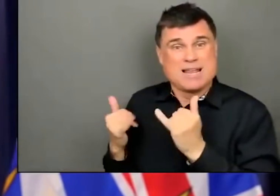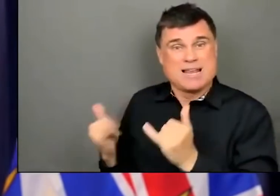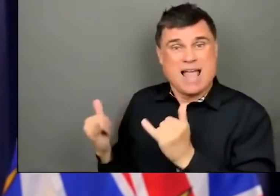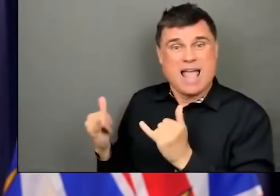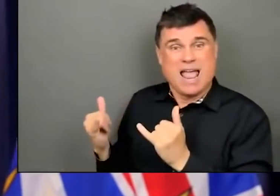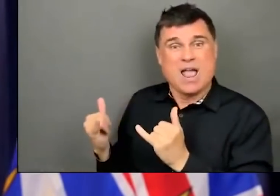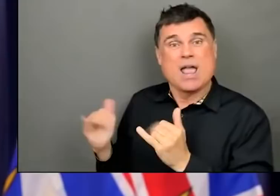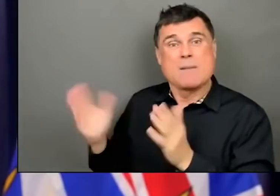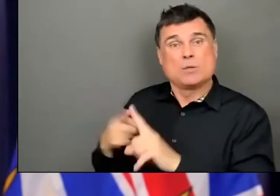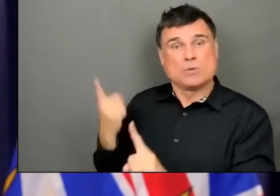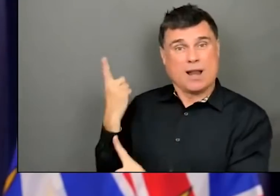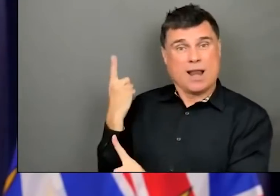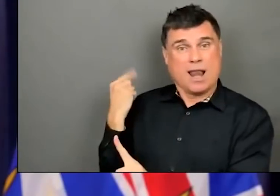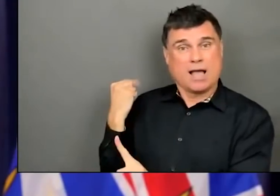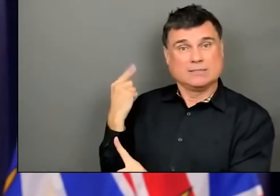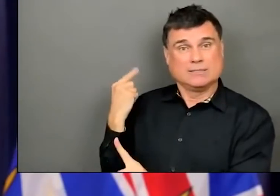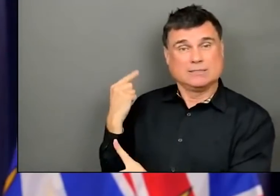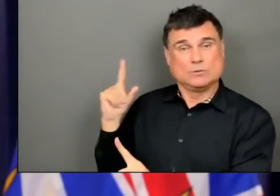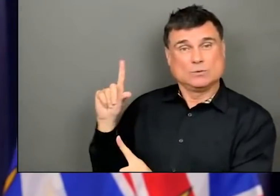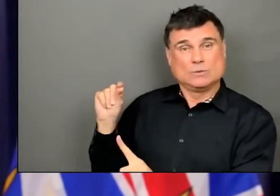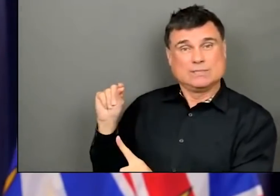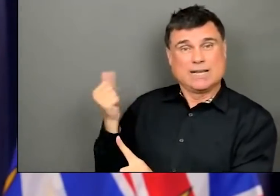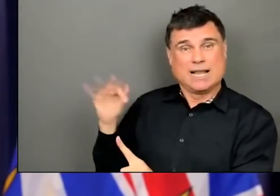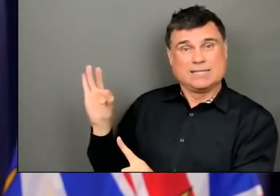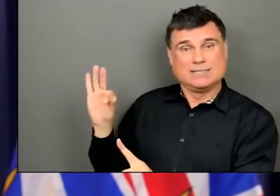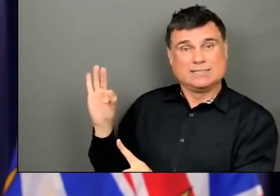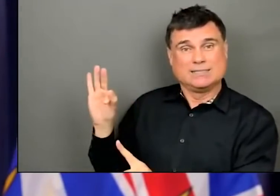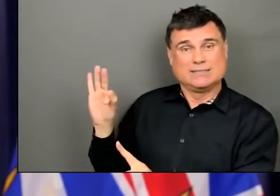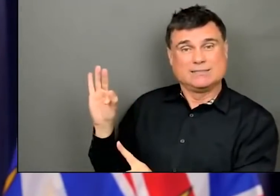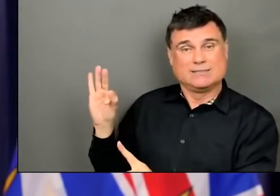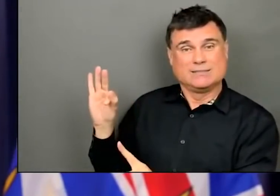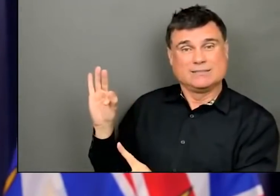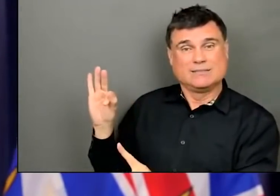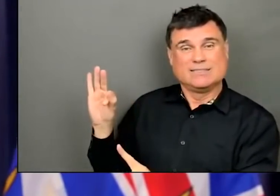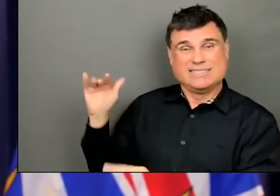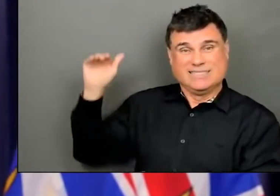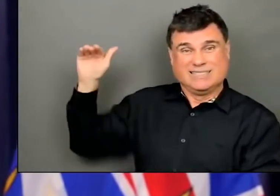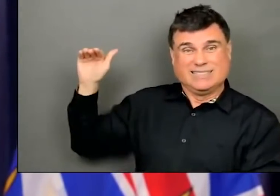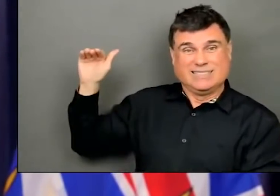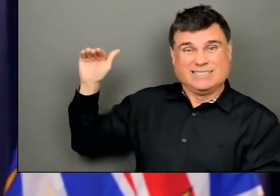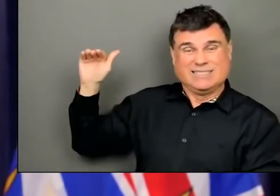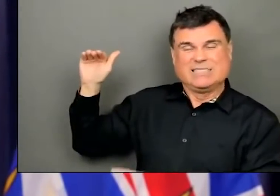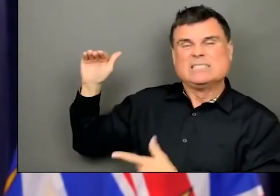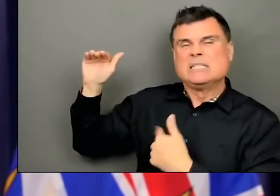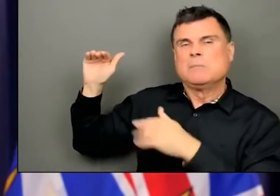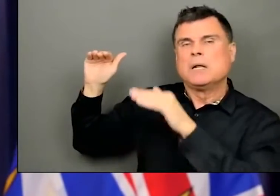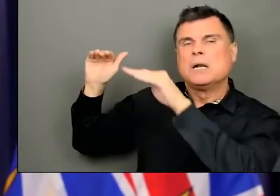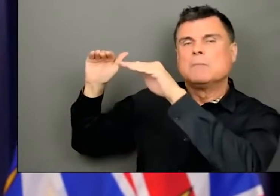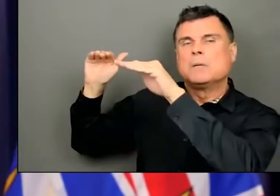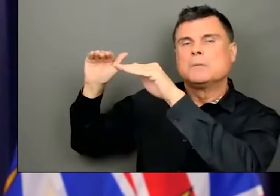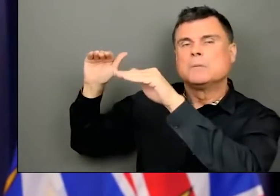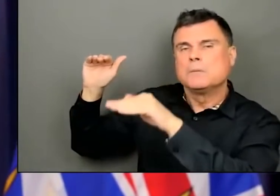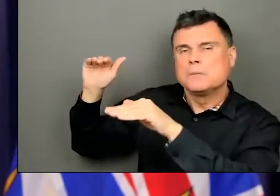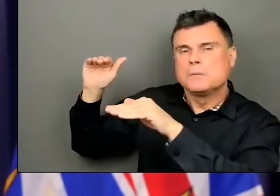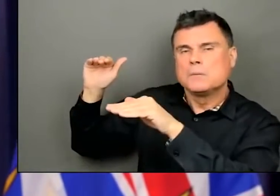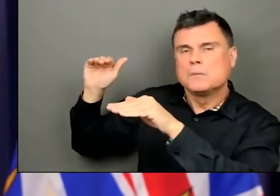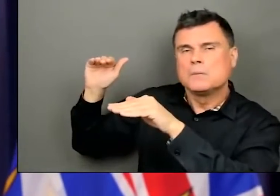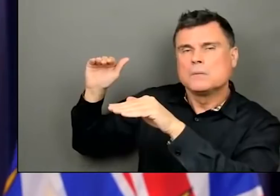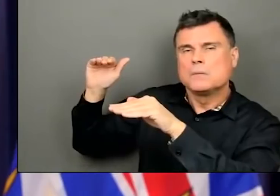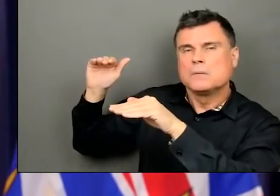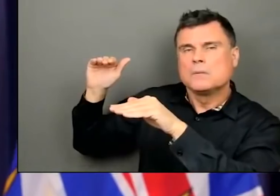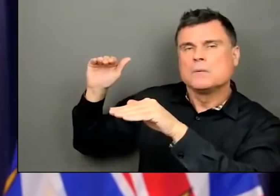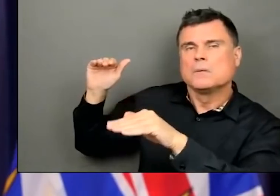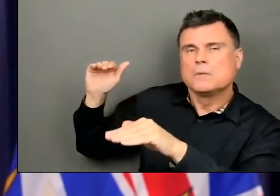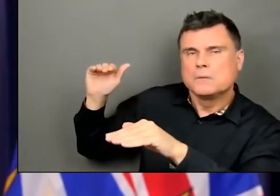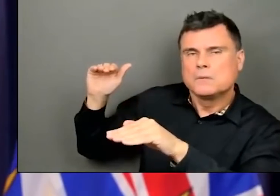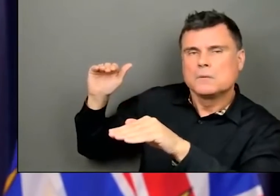busy period for healthcare. But with two public health emergencies and the challenges that are brought for being in the midst of a pandemic,